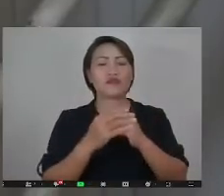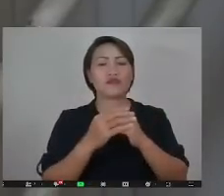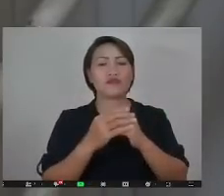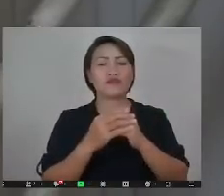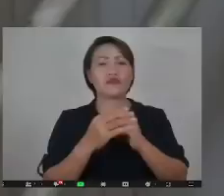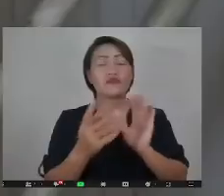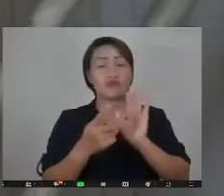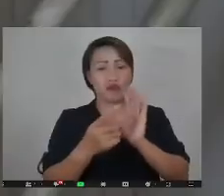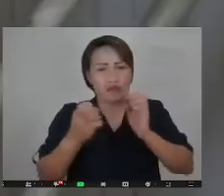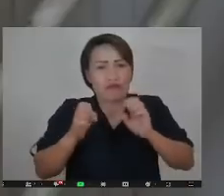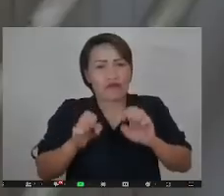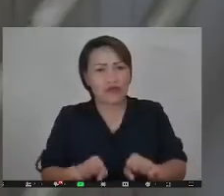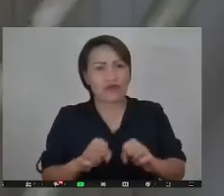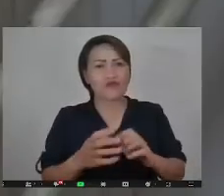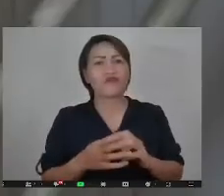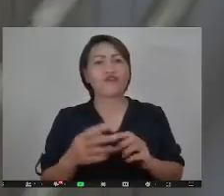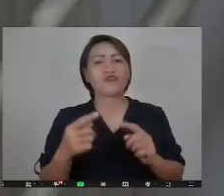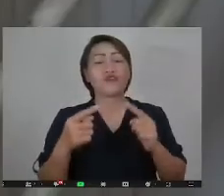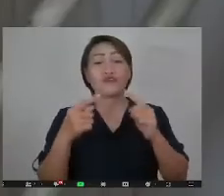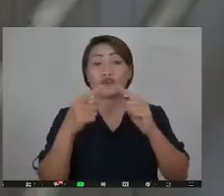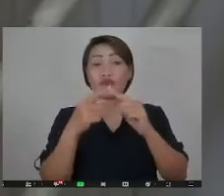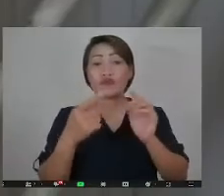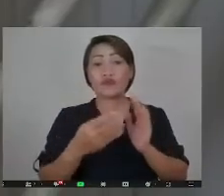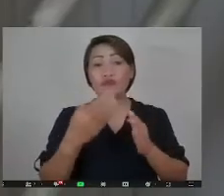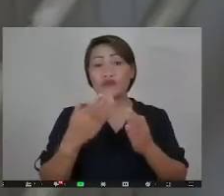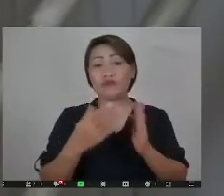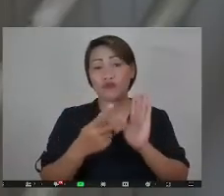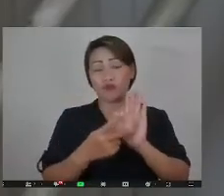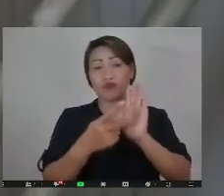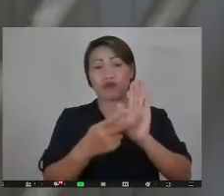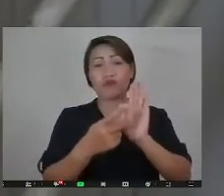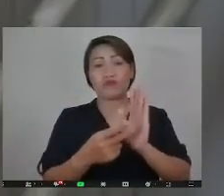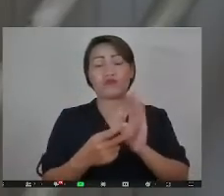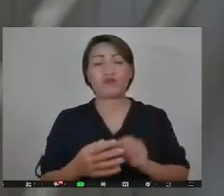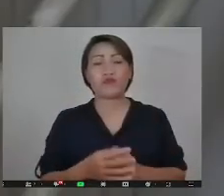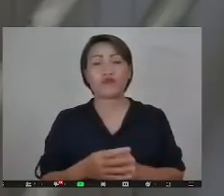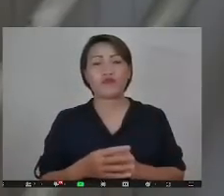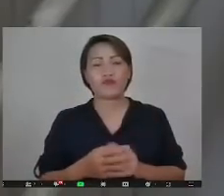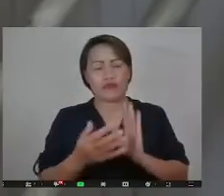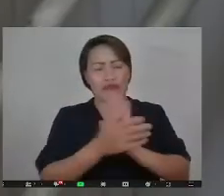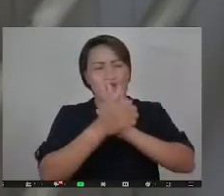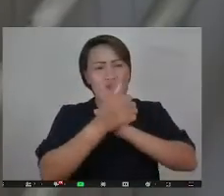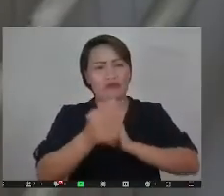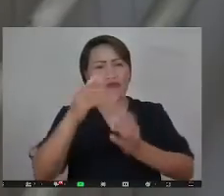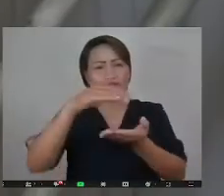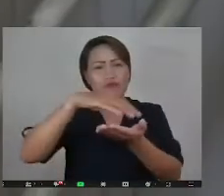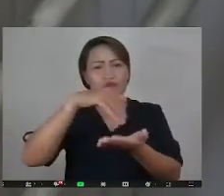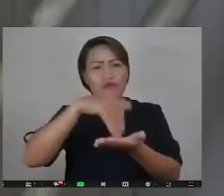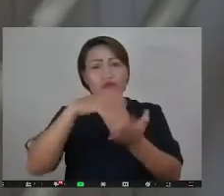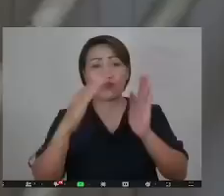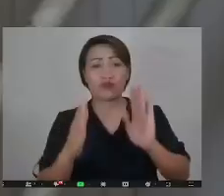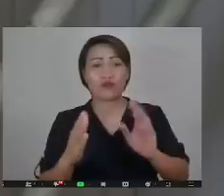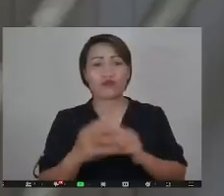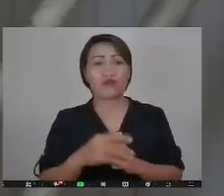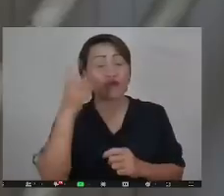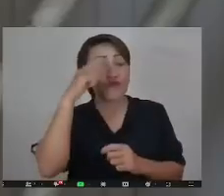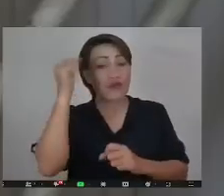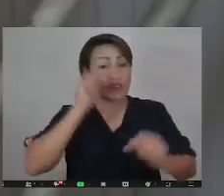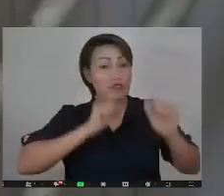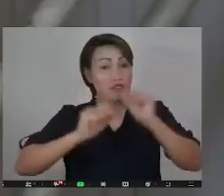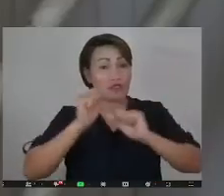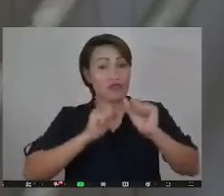creativity through the NSTF equips our learners with the necessary scientific knowledge, attitudes,